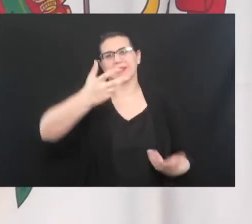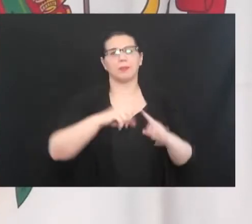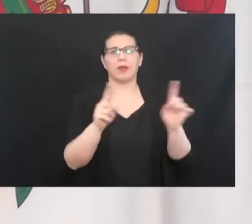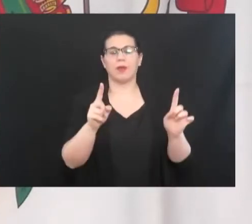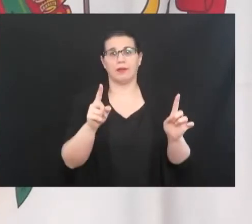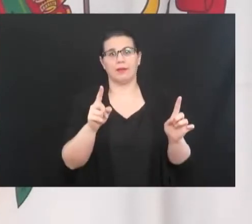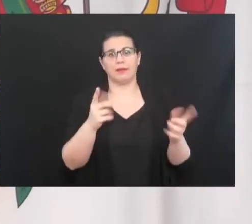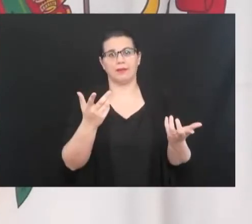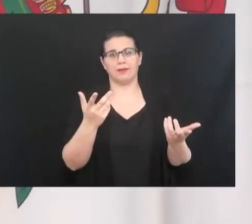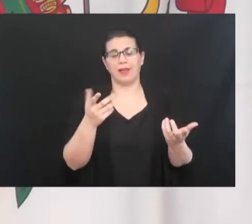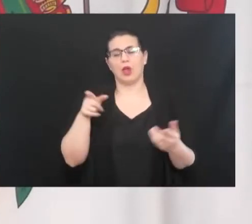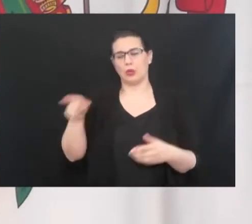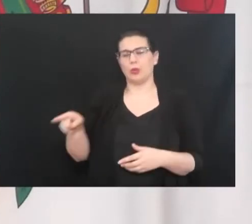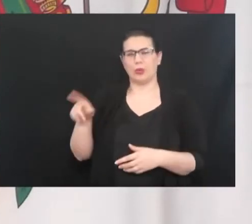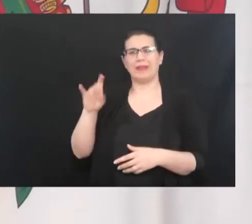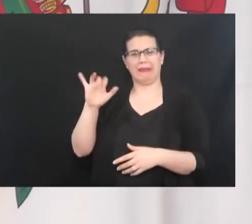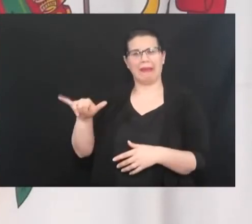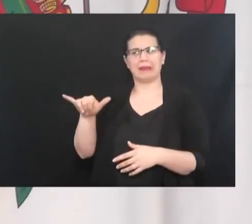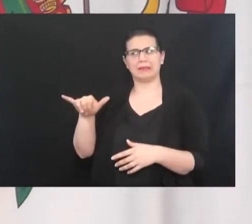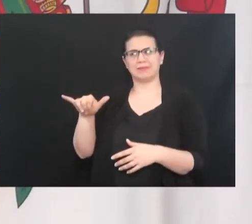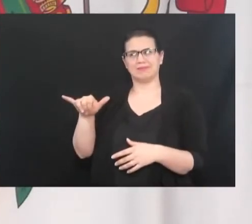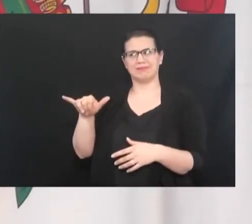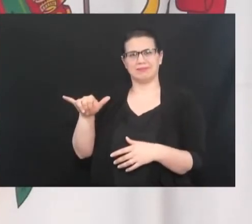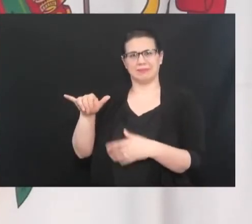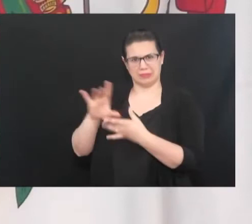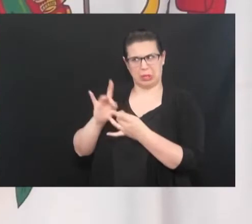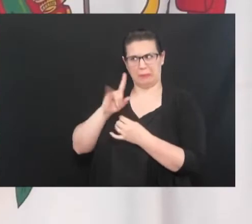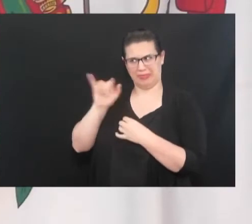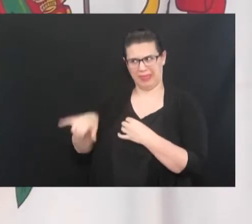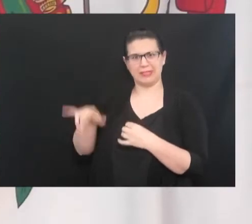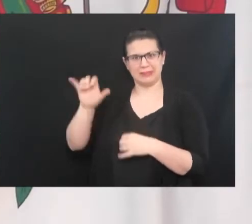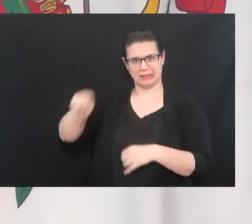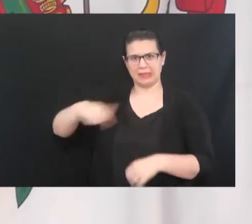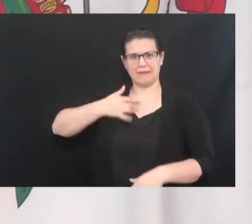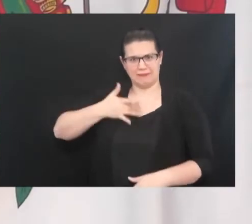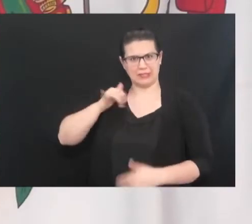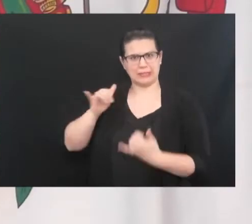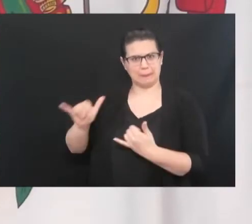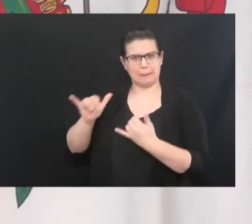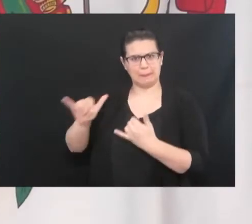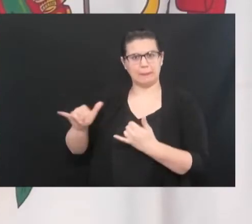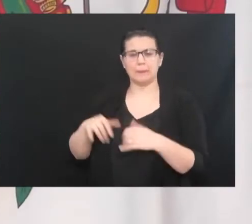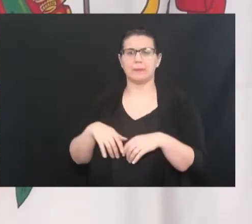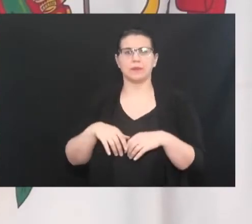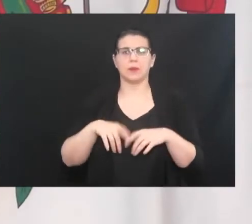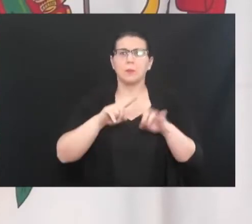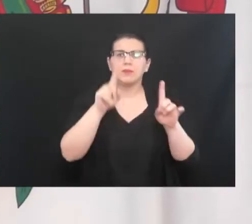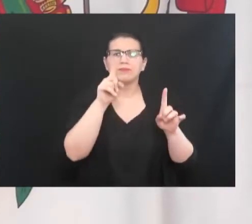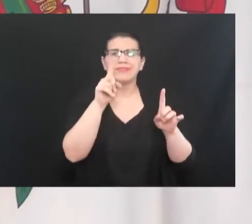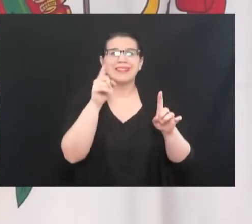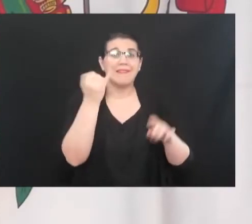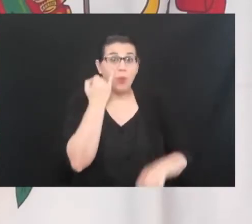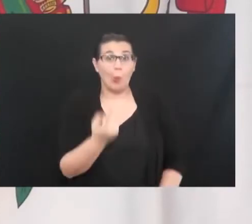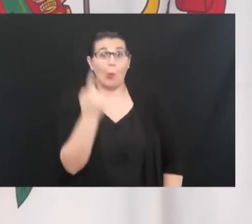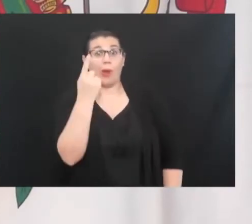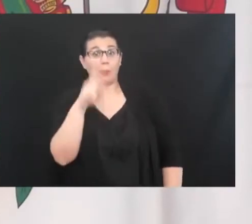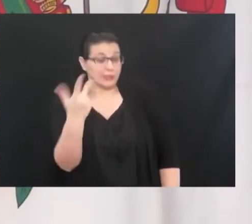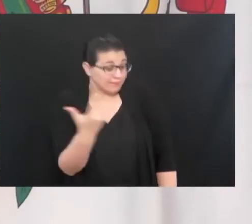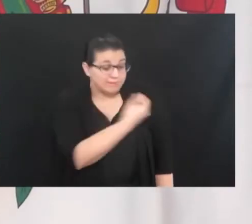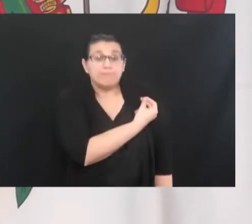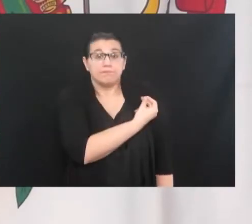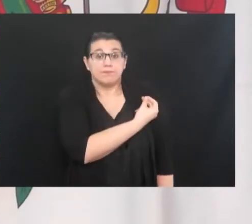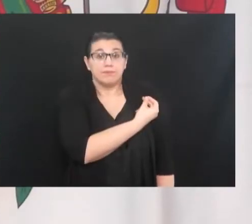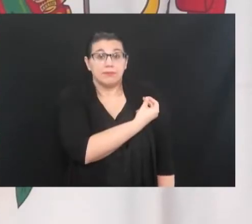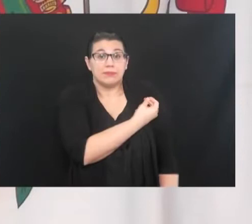you're accurate, Kenny, in that. But without any question, every single shot that goes in an arm is